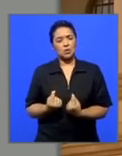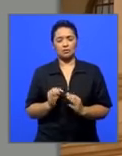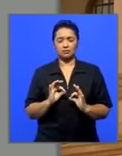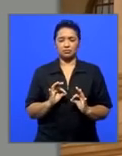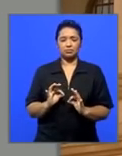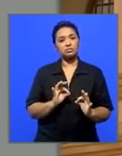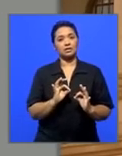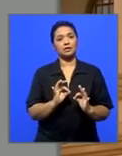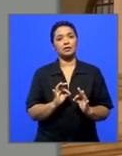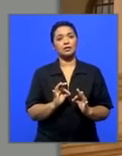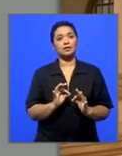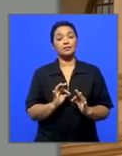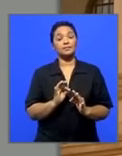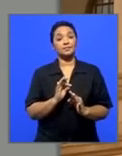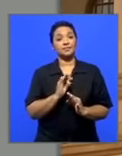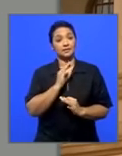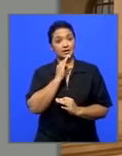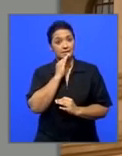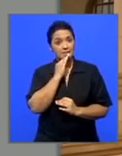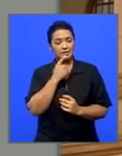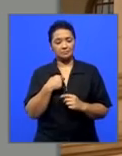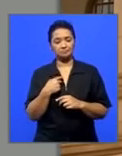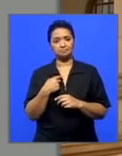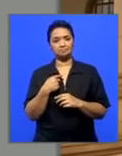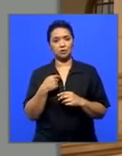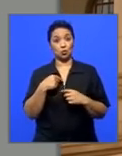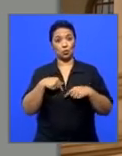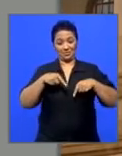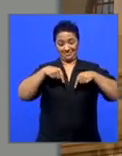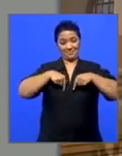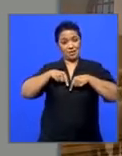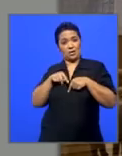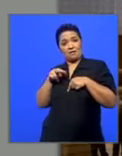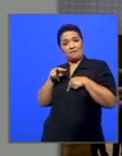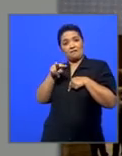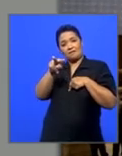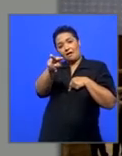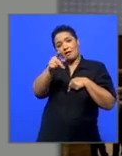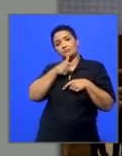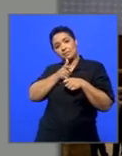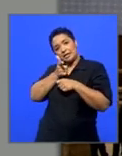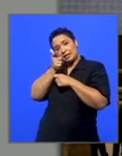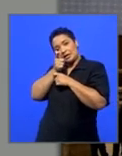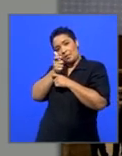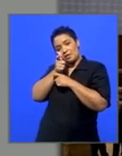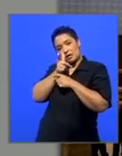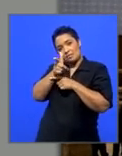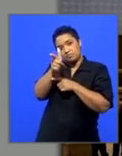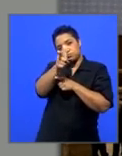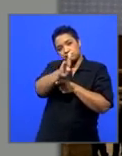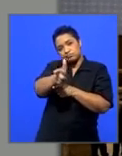this stage, and we just watching from afar. This is our cameras that have been allowed to